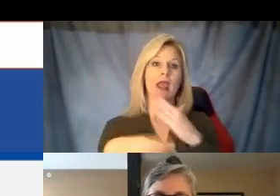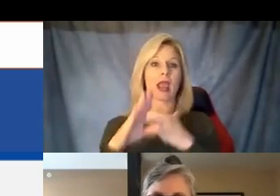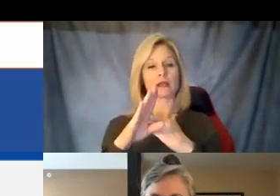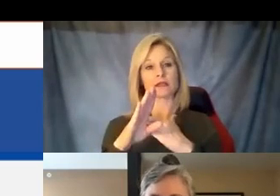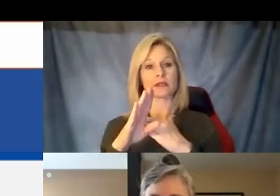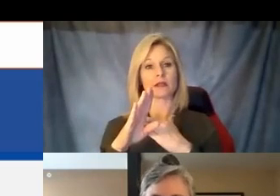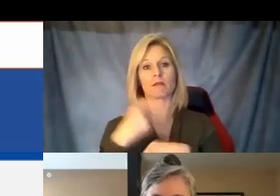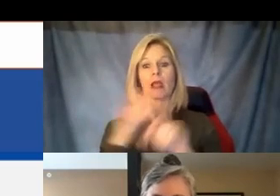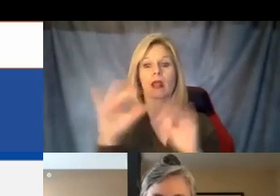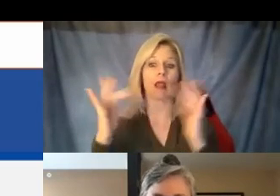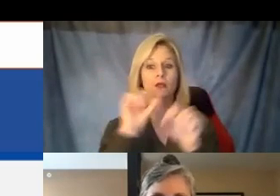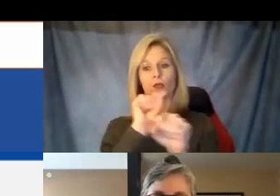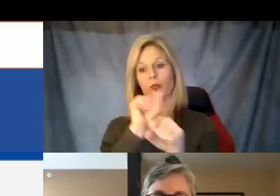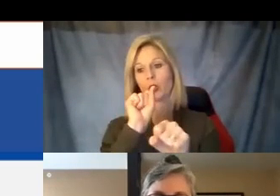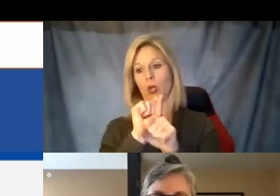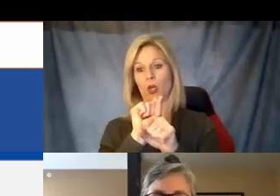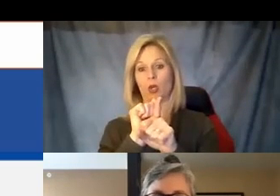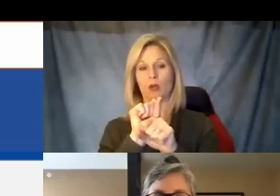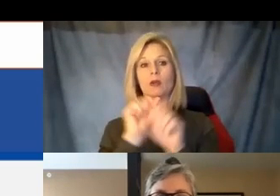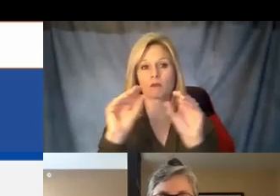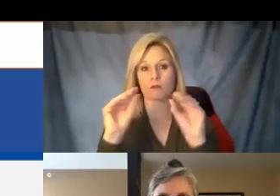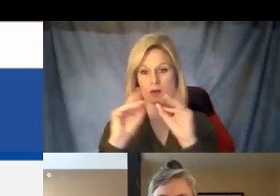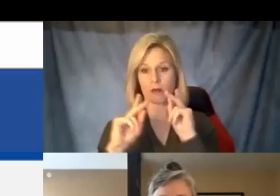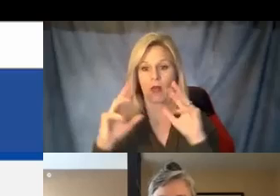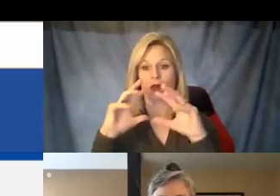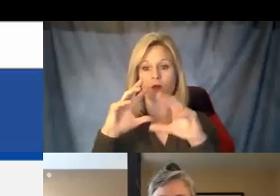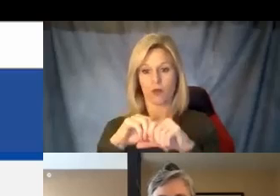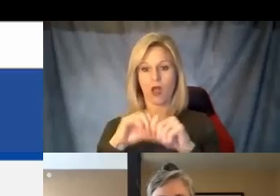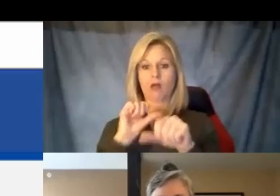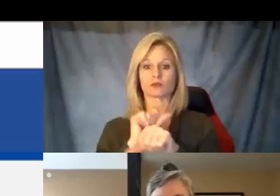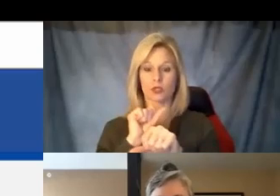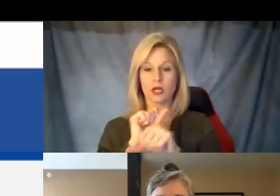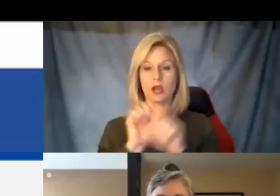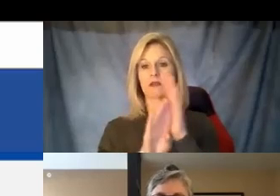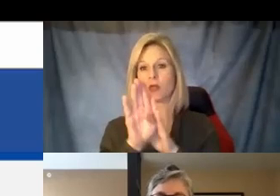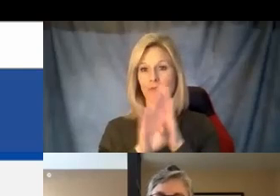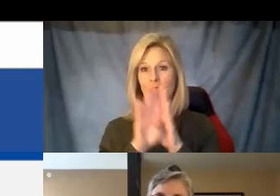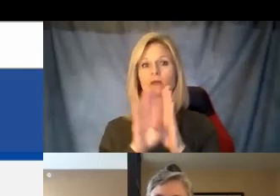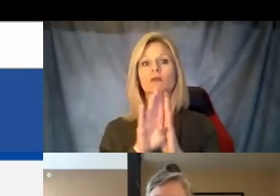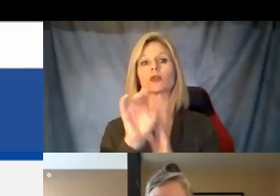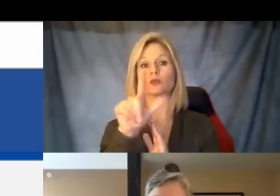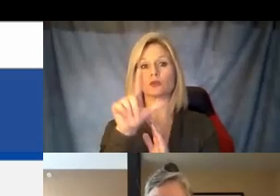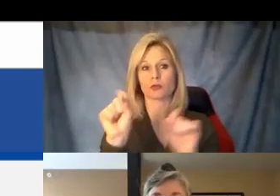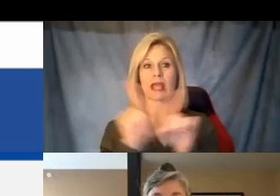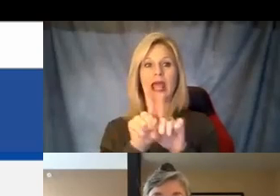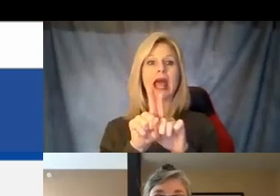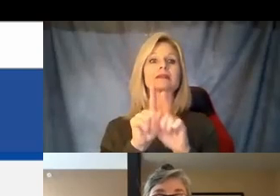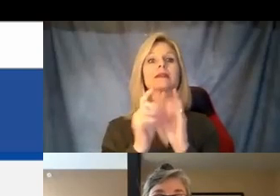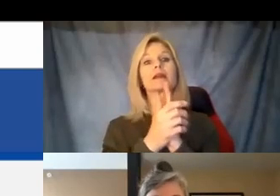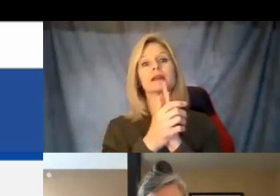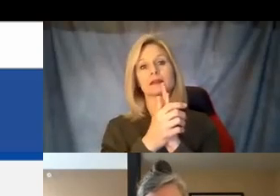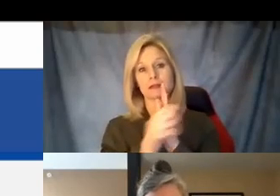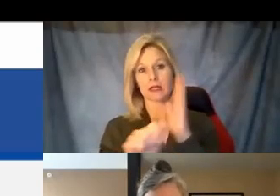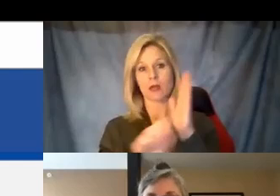there's the strategy, making sure that you're working on the development of tools as skill building for staff